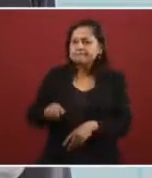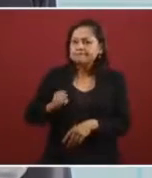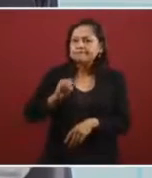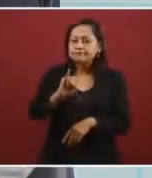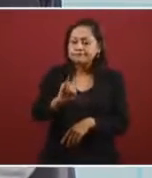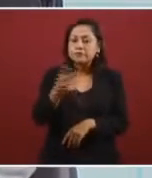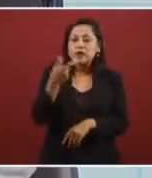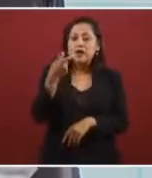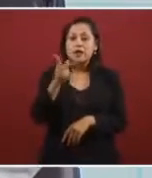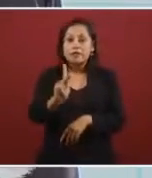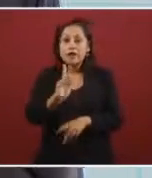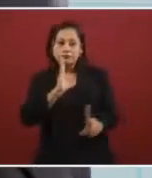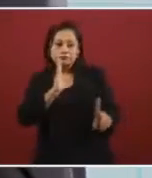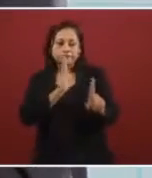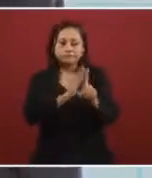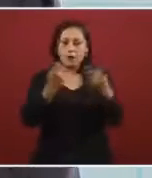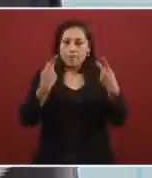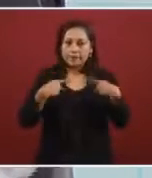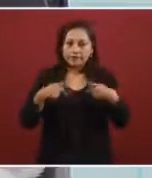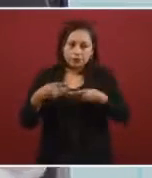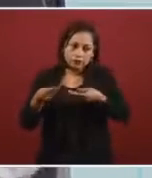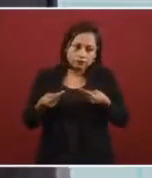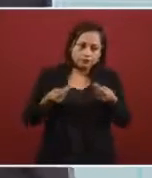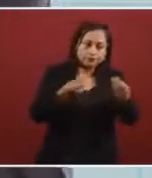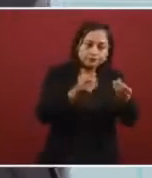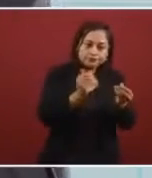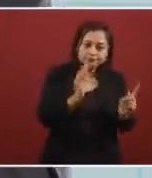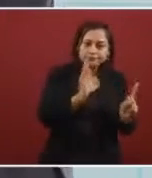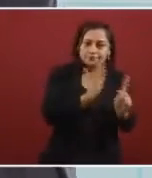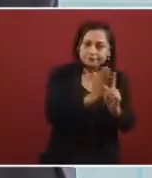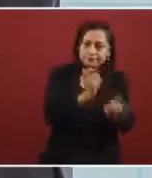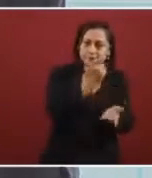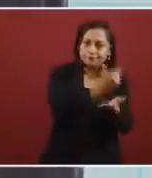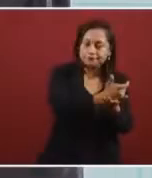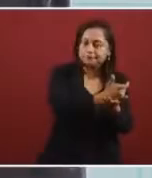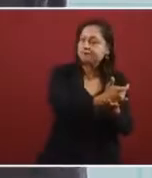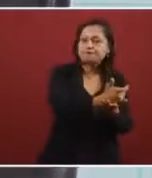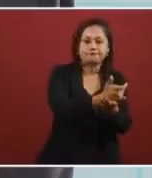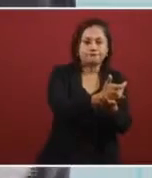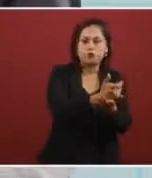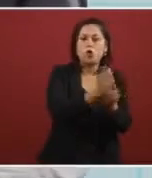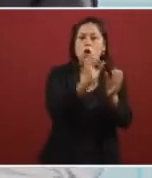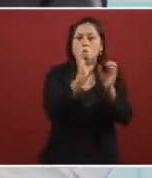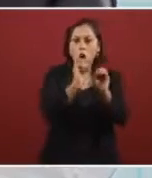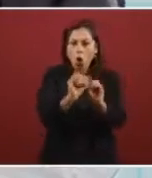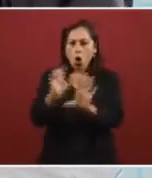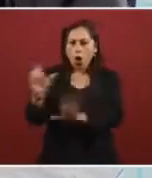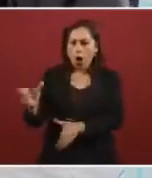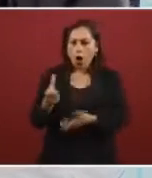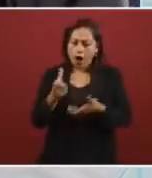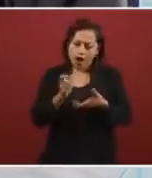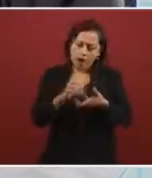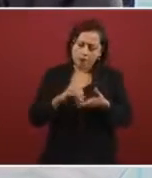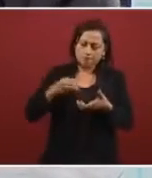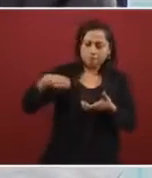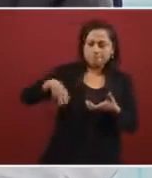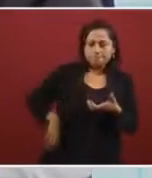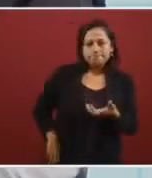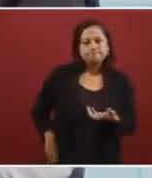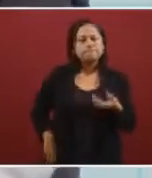wouldn't get to the people. Pues llegaba una parte. Well, they would get a very little part. Robaban. And the rest they would steal.